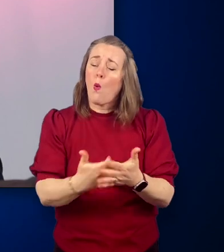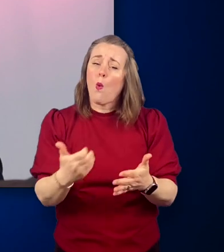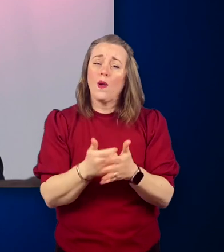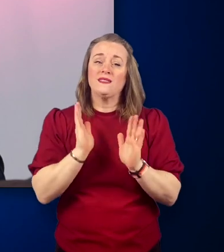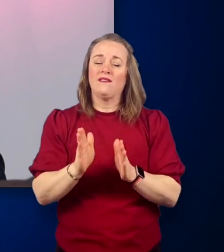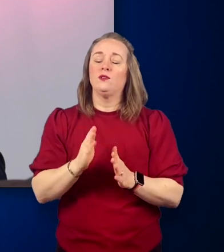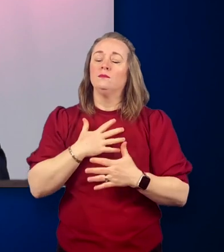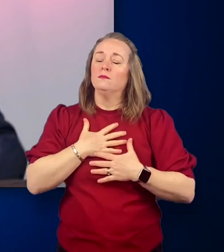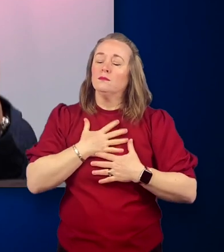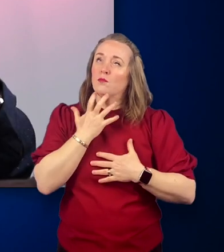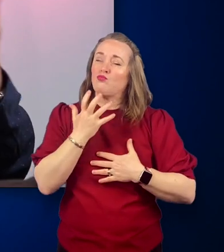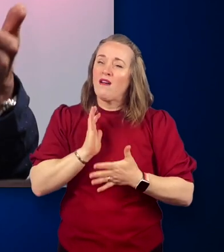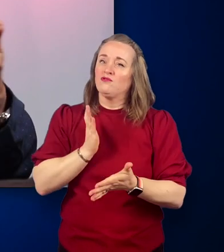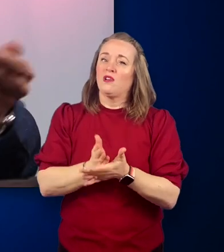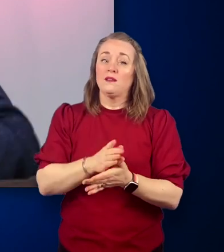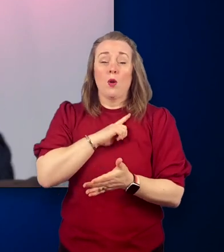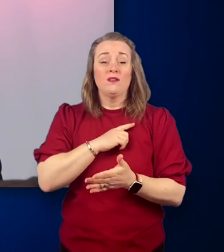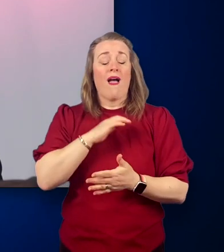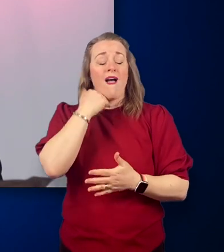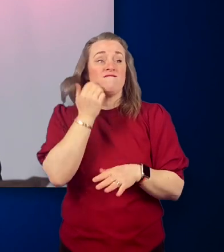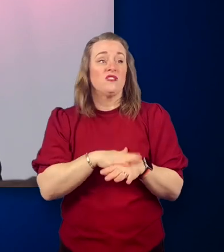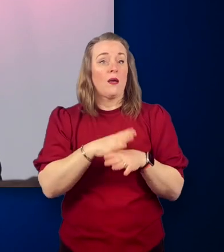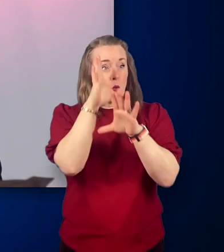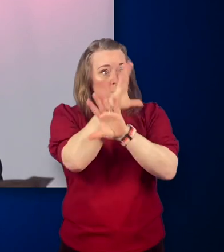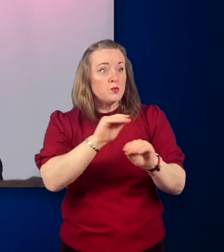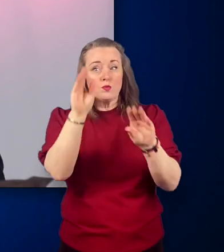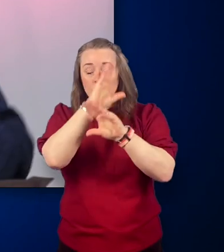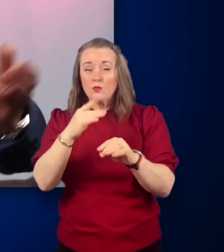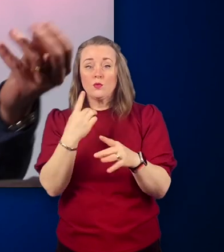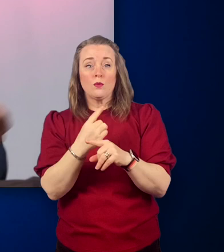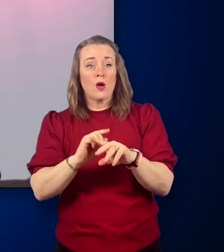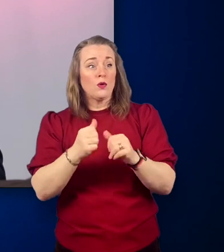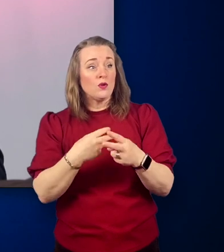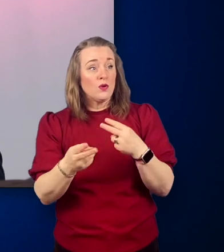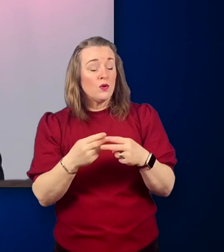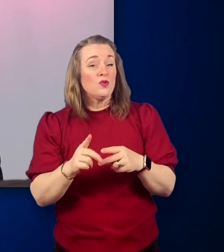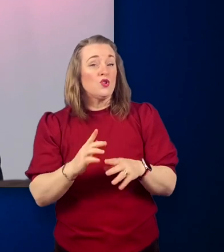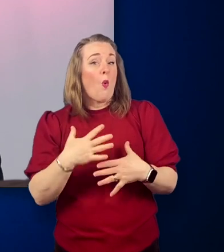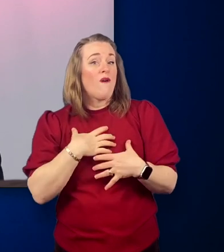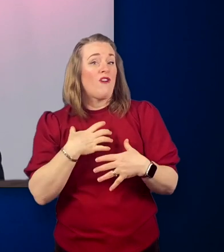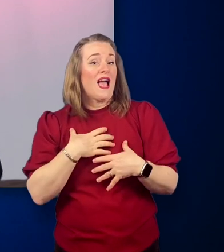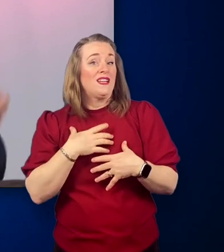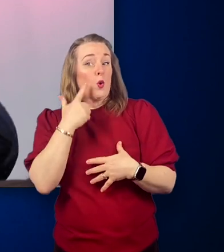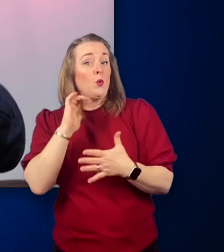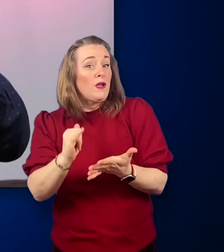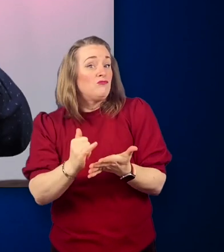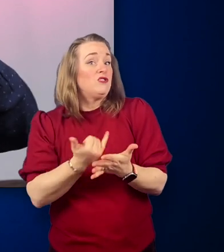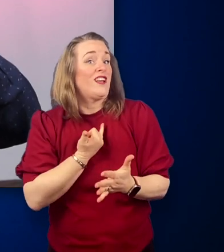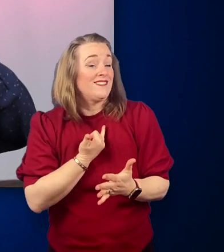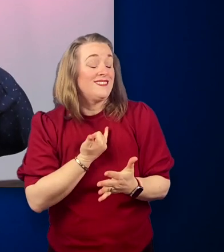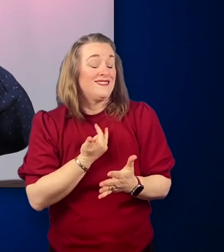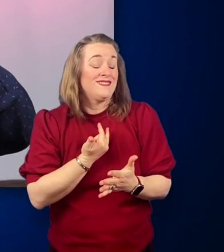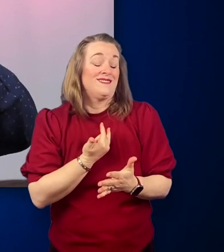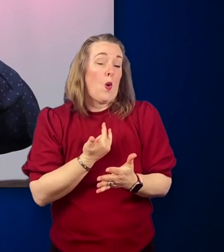rejection. You're always uncertain as to what the outcome. There's no escape from that. But then God tends